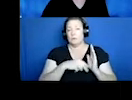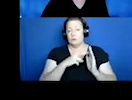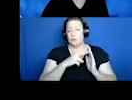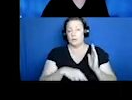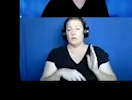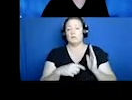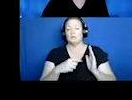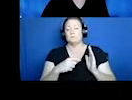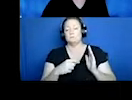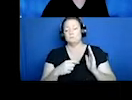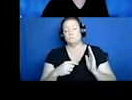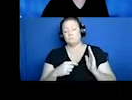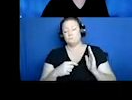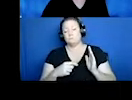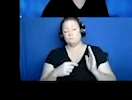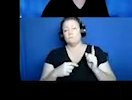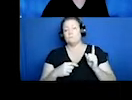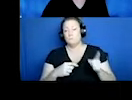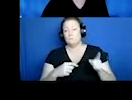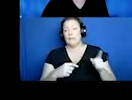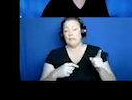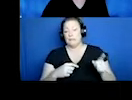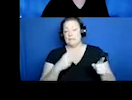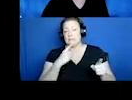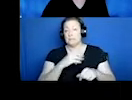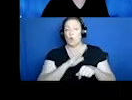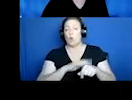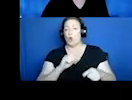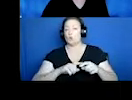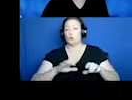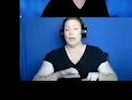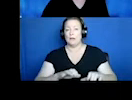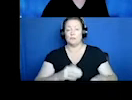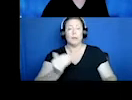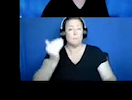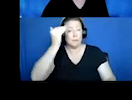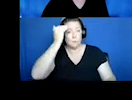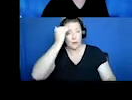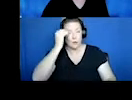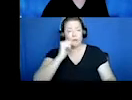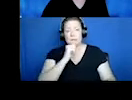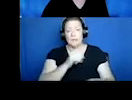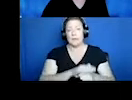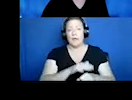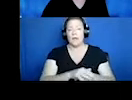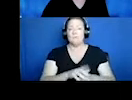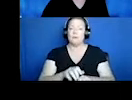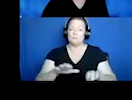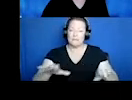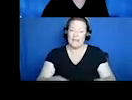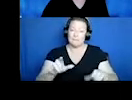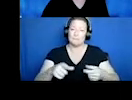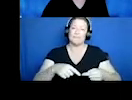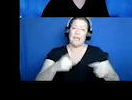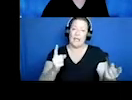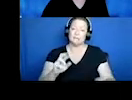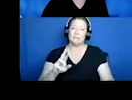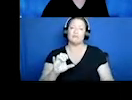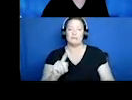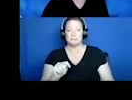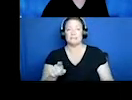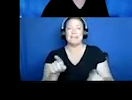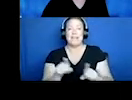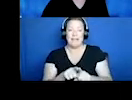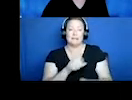says, he does really a call to action that it's not enough to be aware of this racism, but we have to be actively anti-racist as clinical care